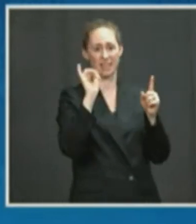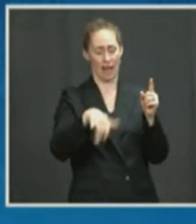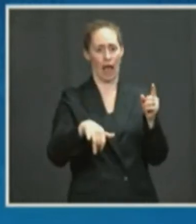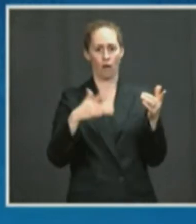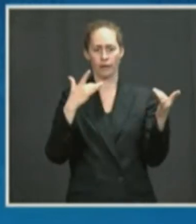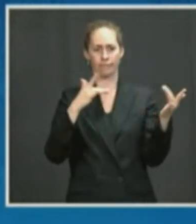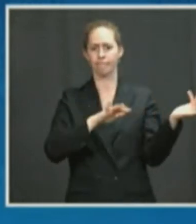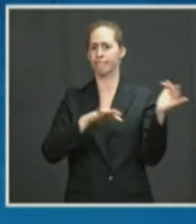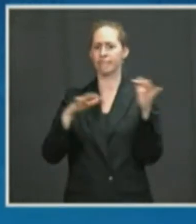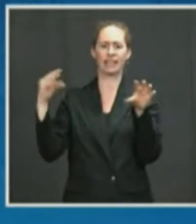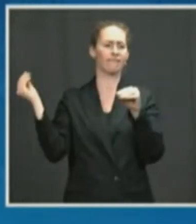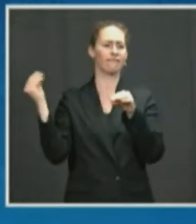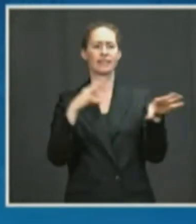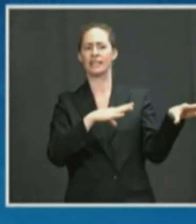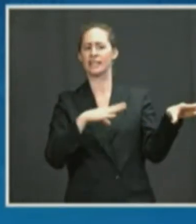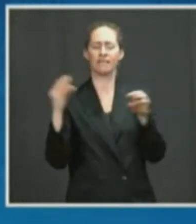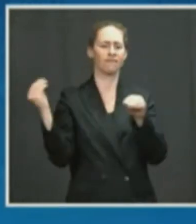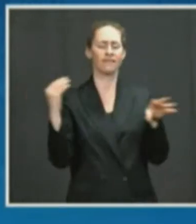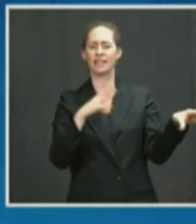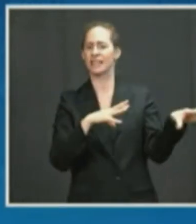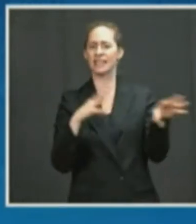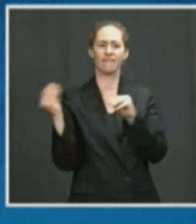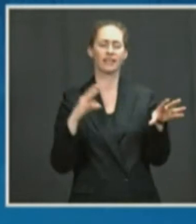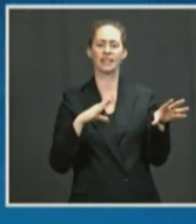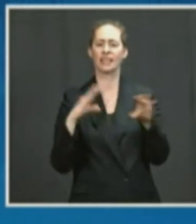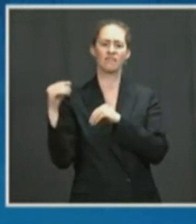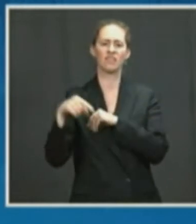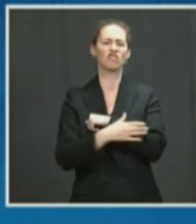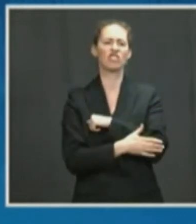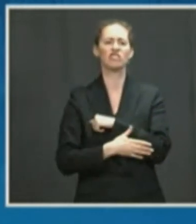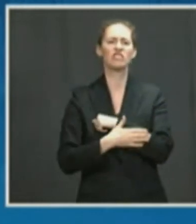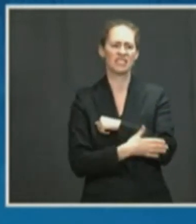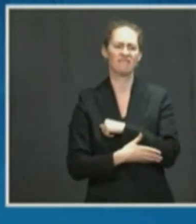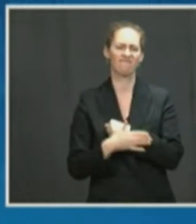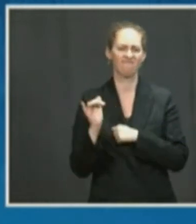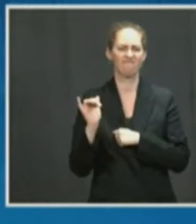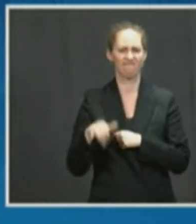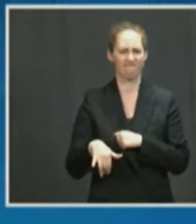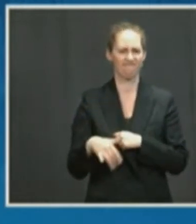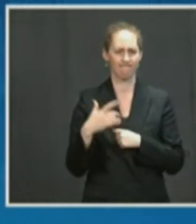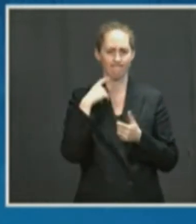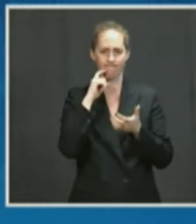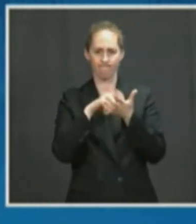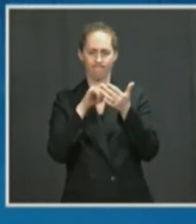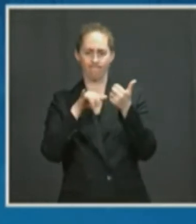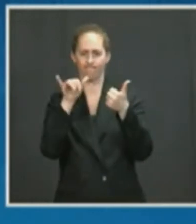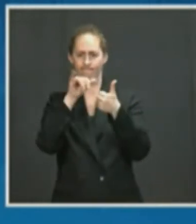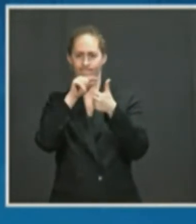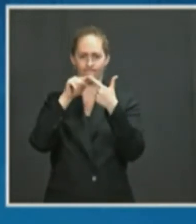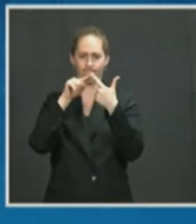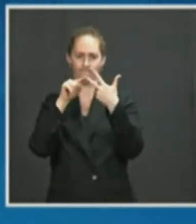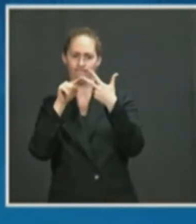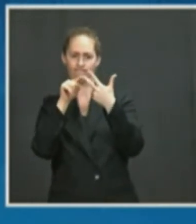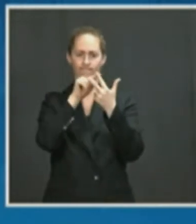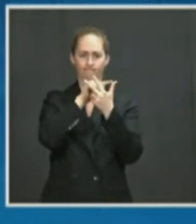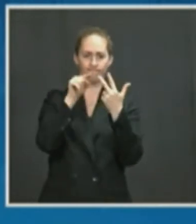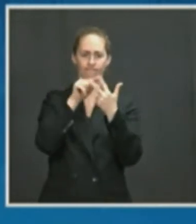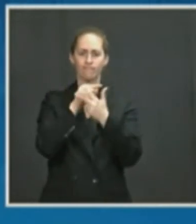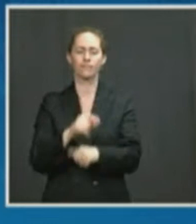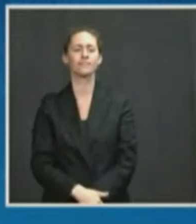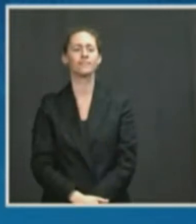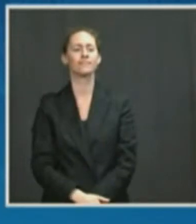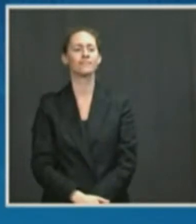that we are seeing. And when we look at then the capacity that we have to give support for people to be able to